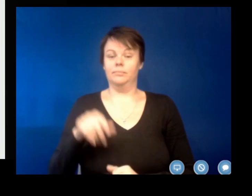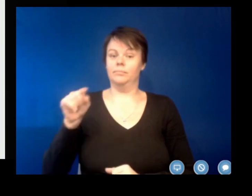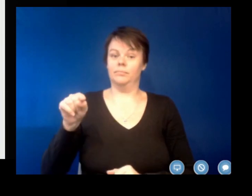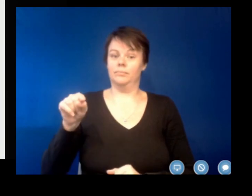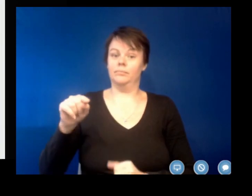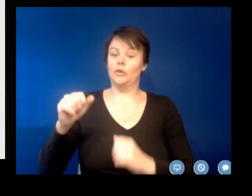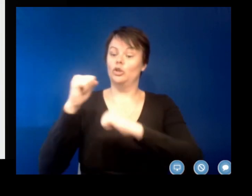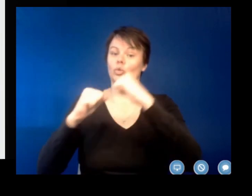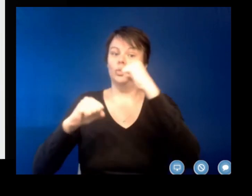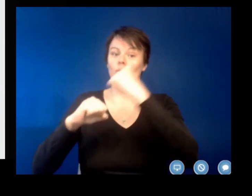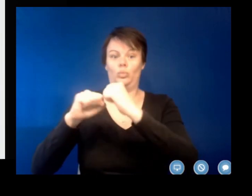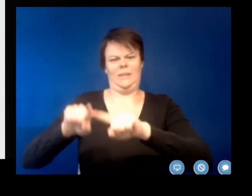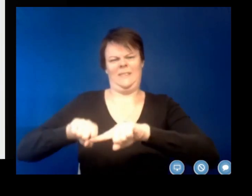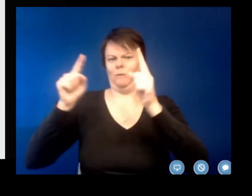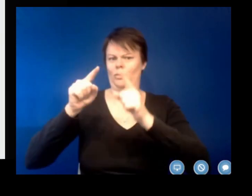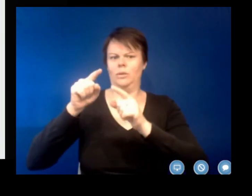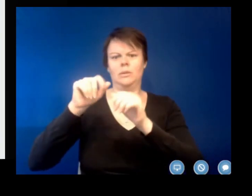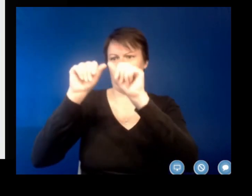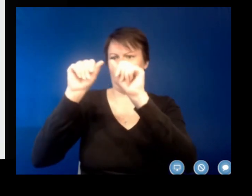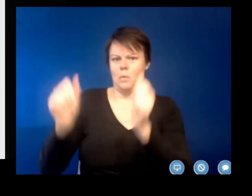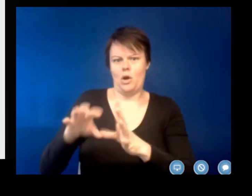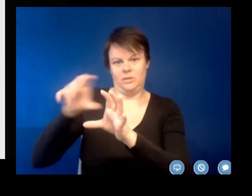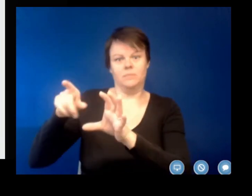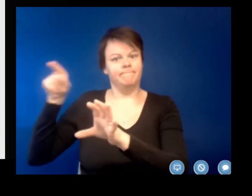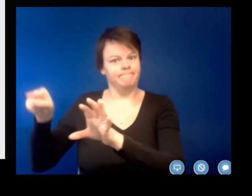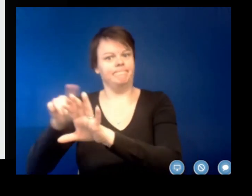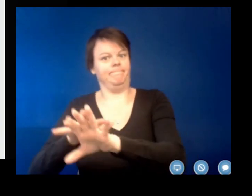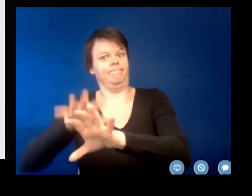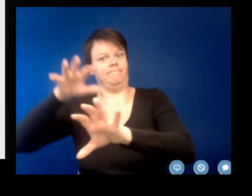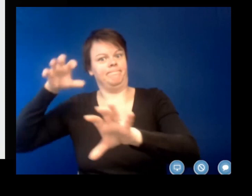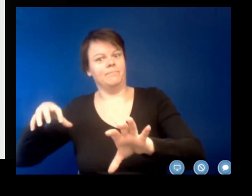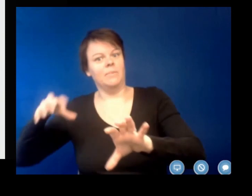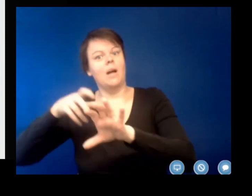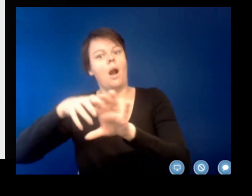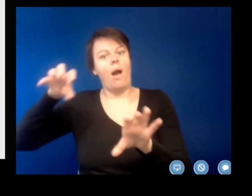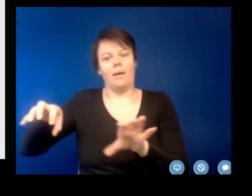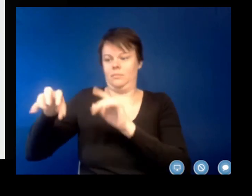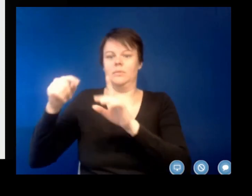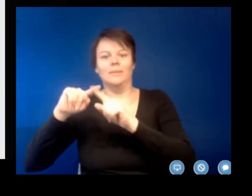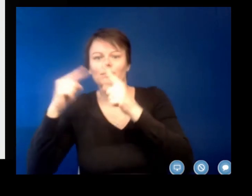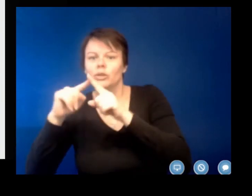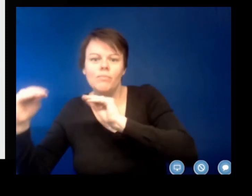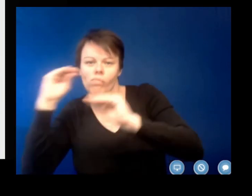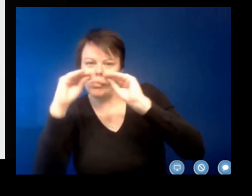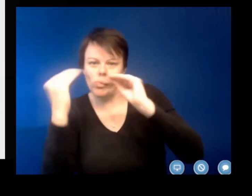organize themselves in regulations, in freedom, and so